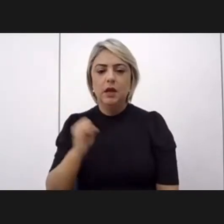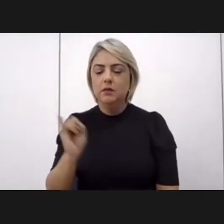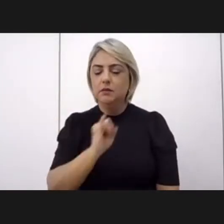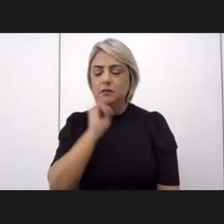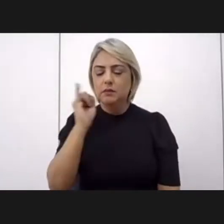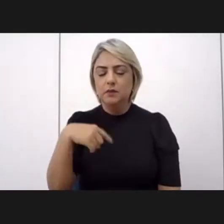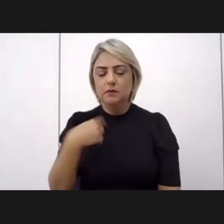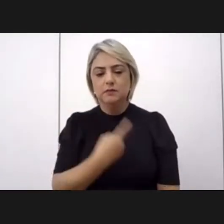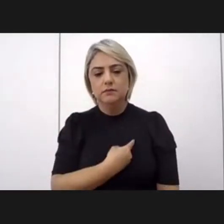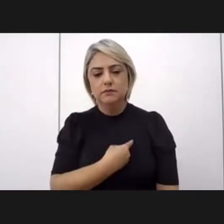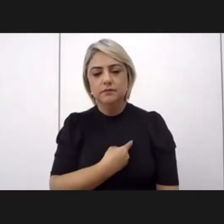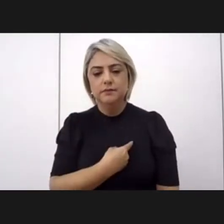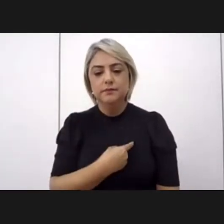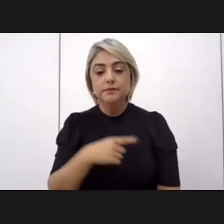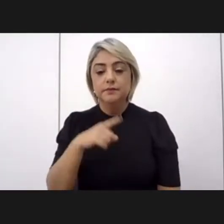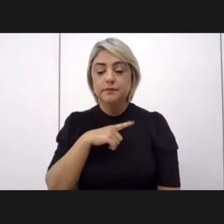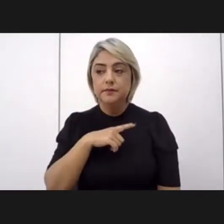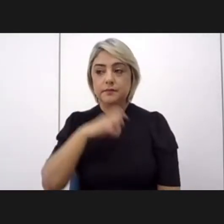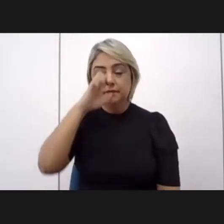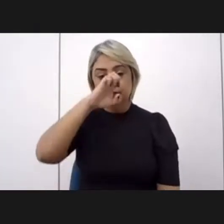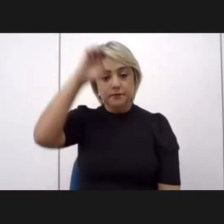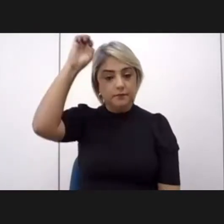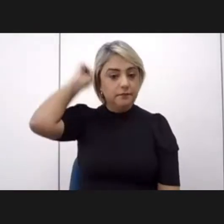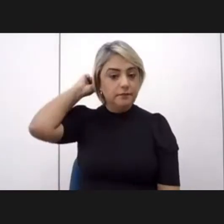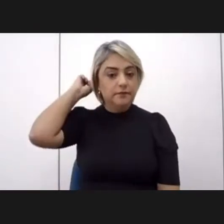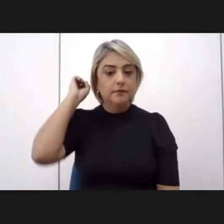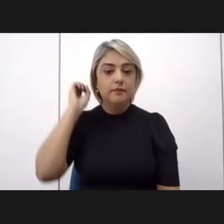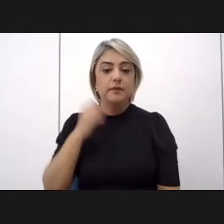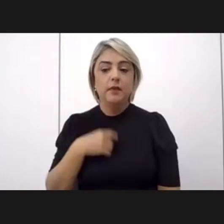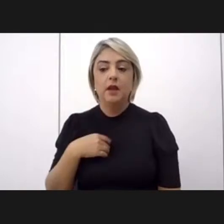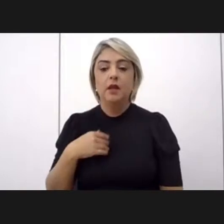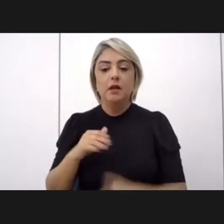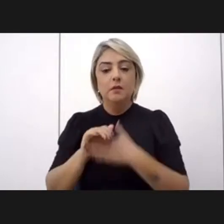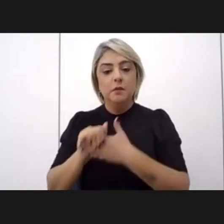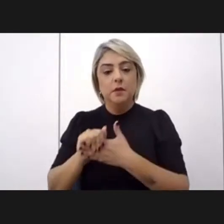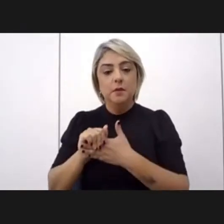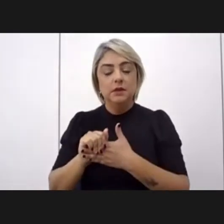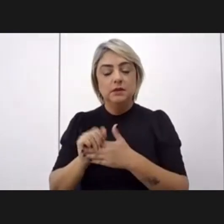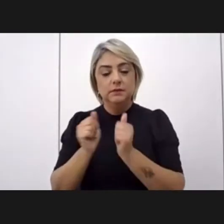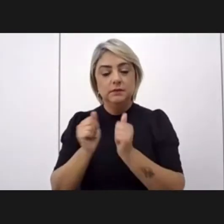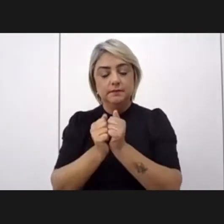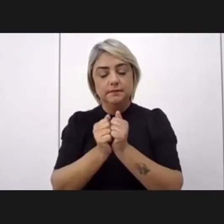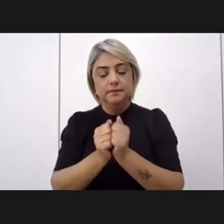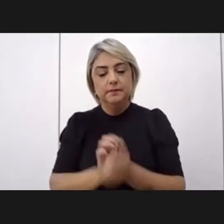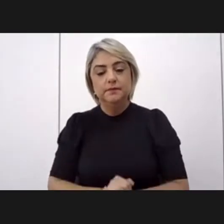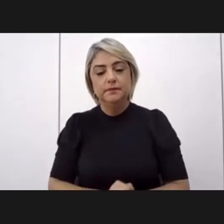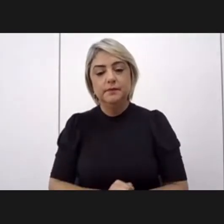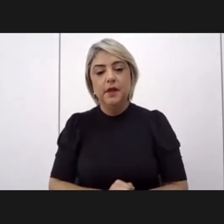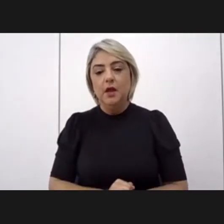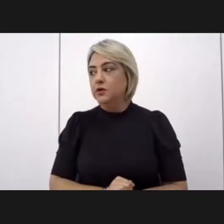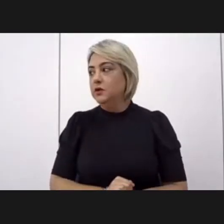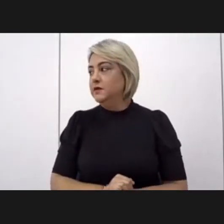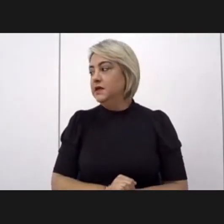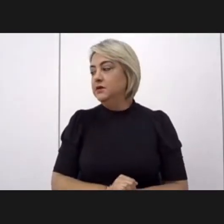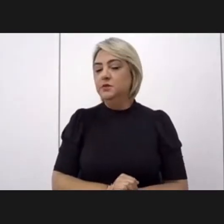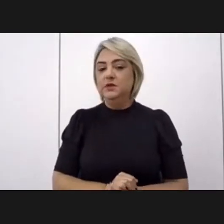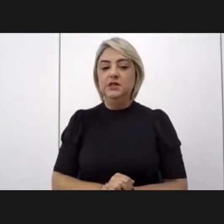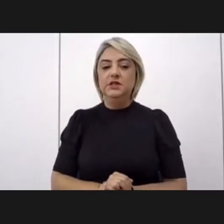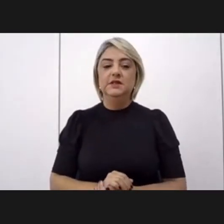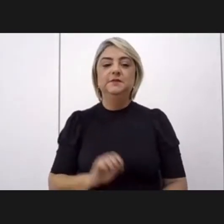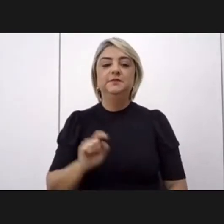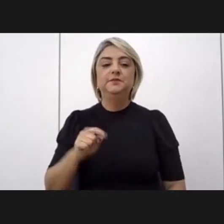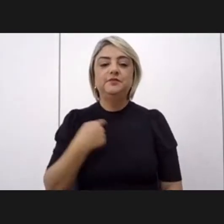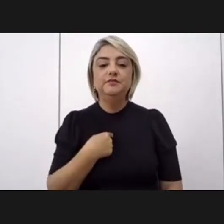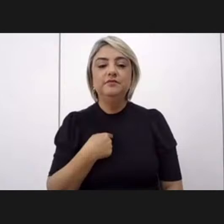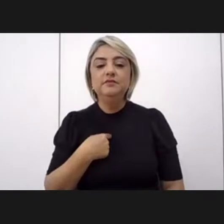ENAP as a partner. In this specific cycle of webinars,